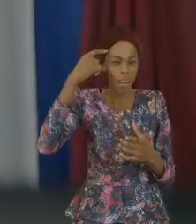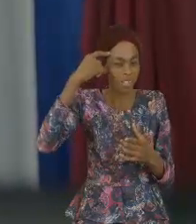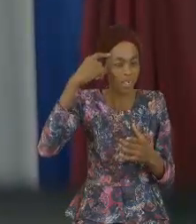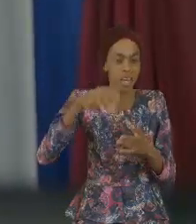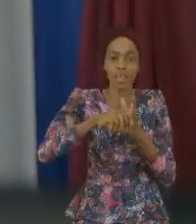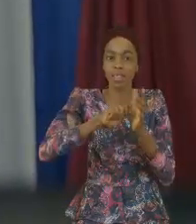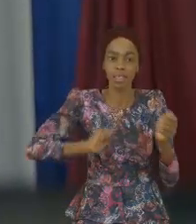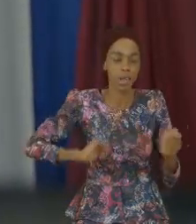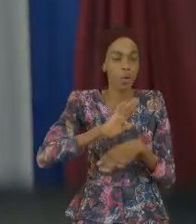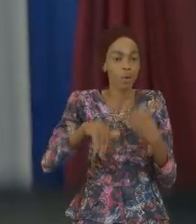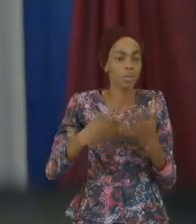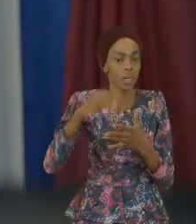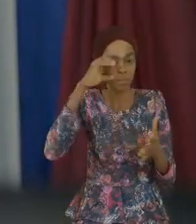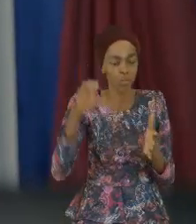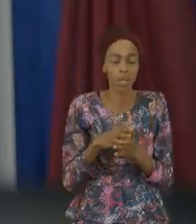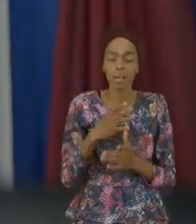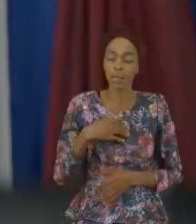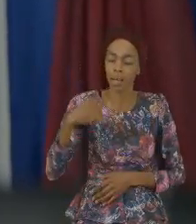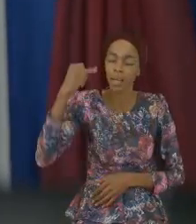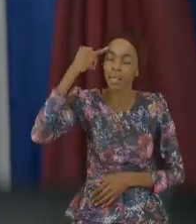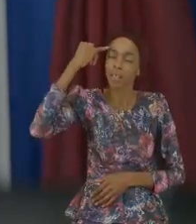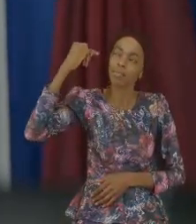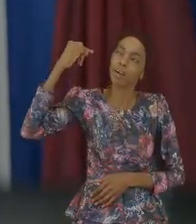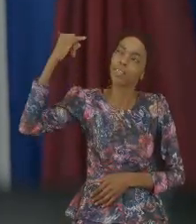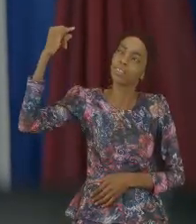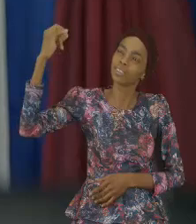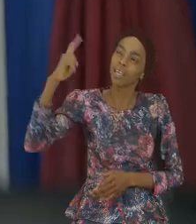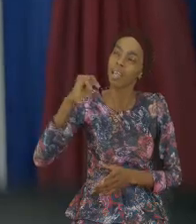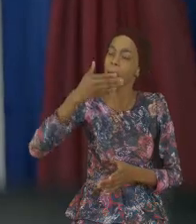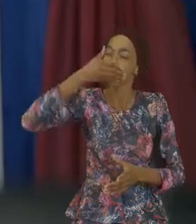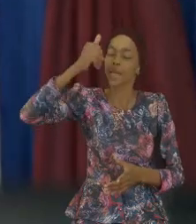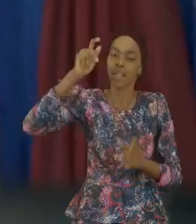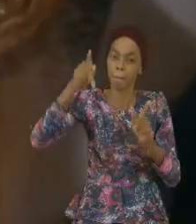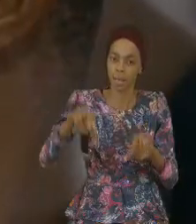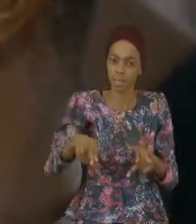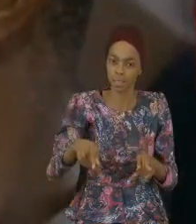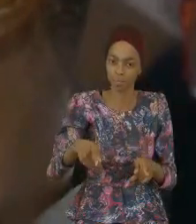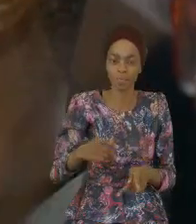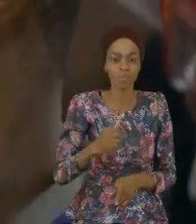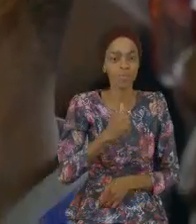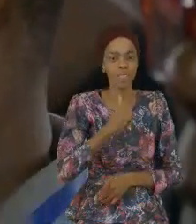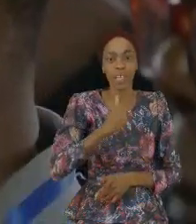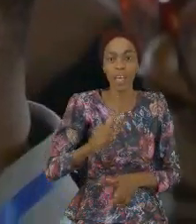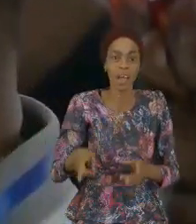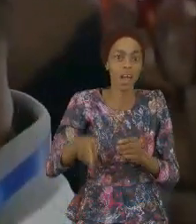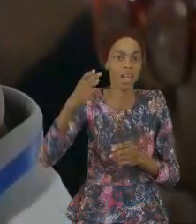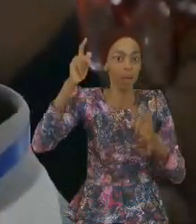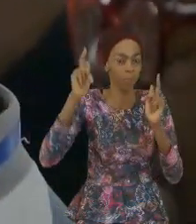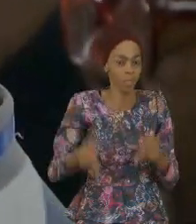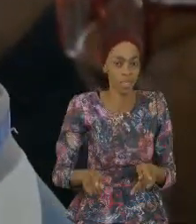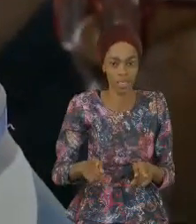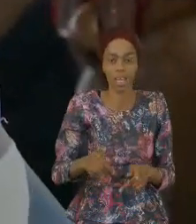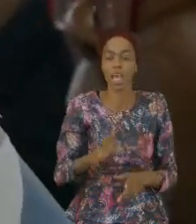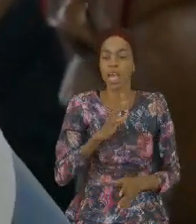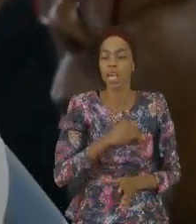imagine a better person, a higher person, an ongoing person, a